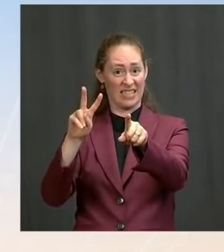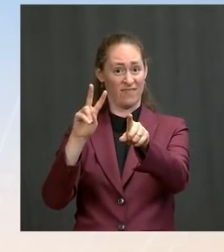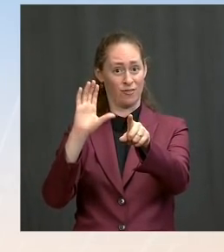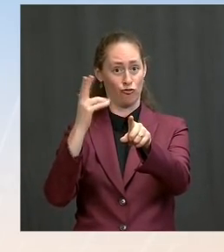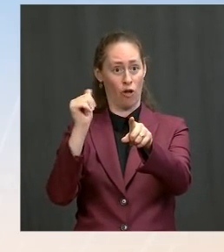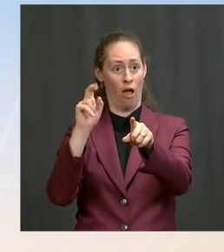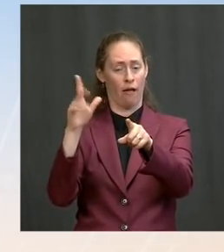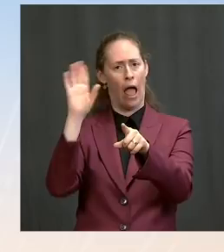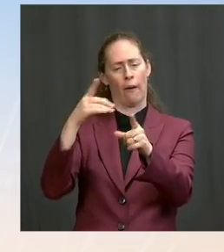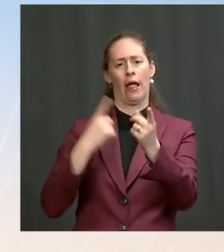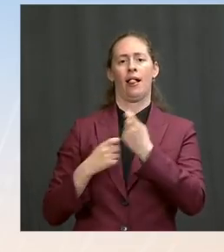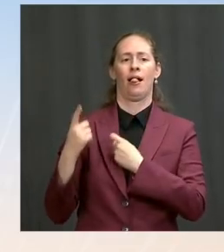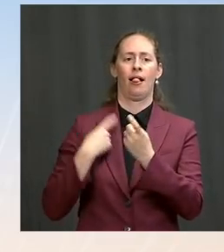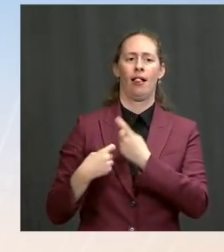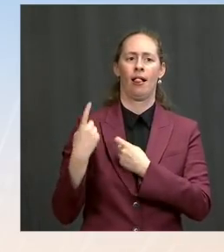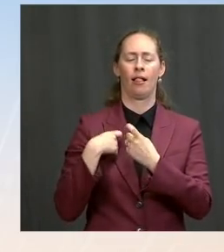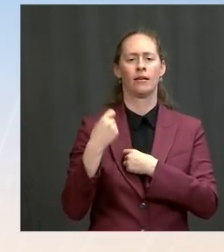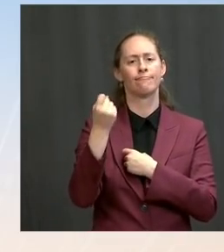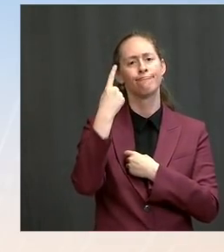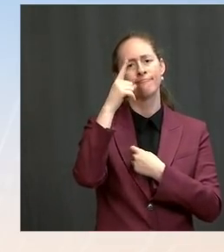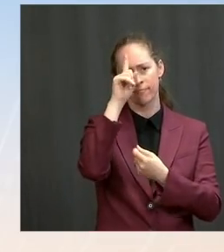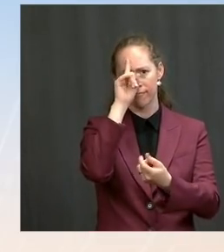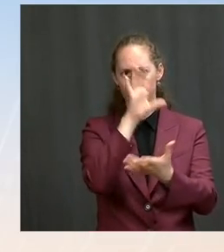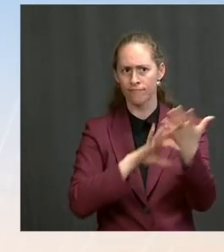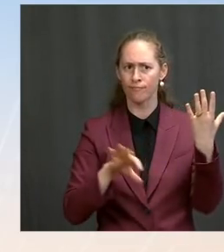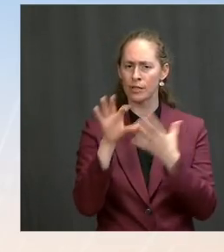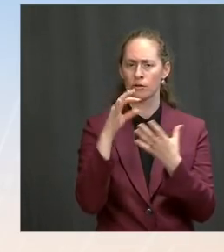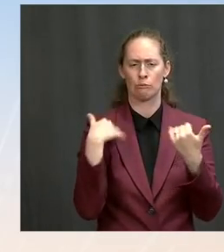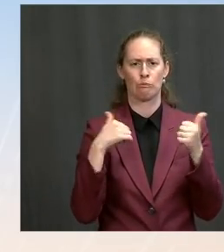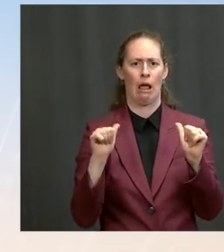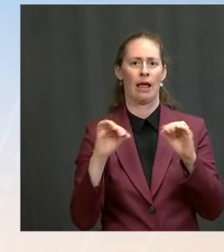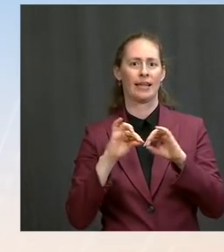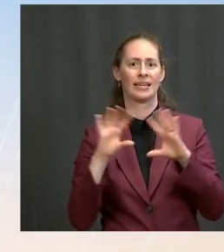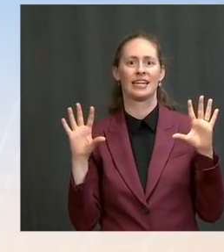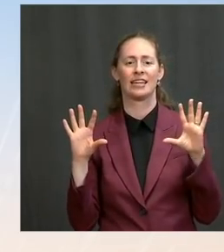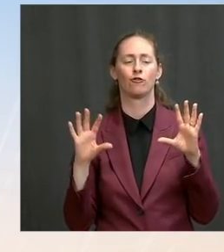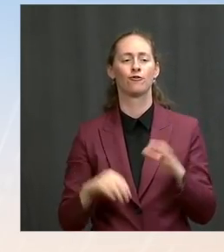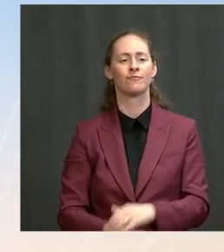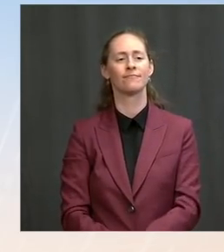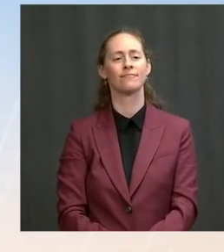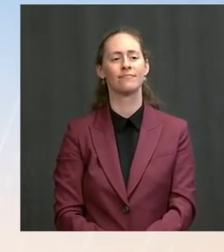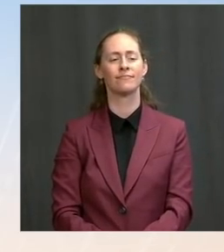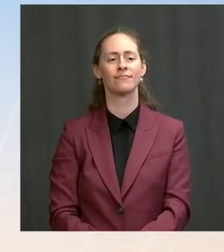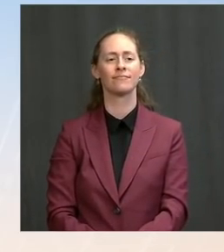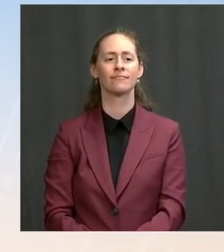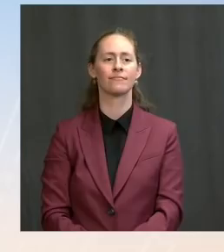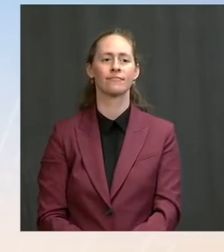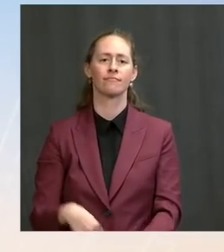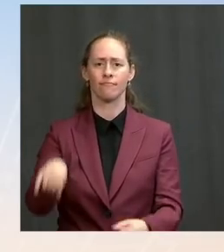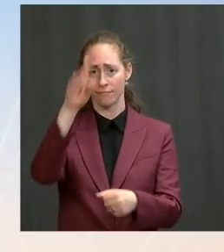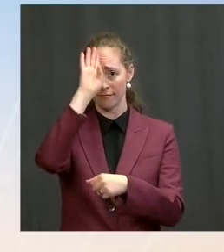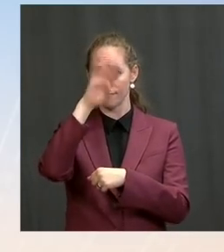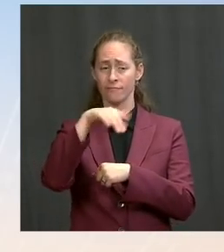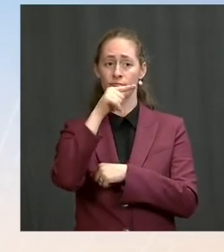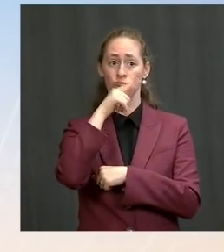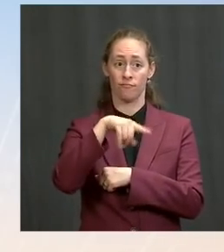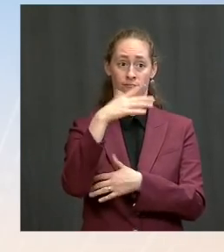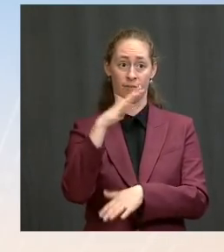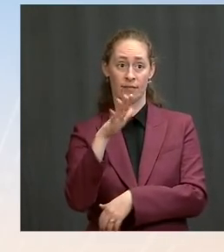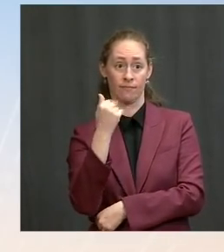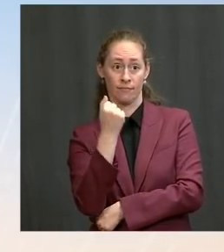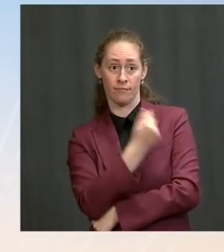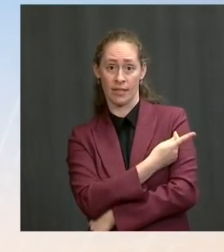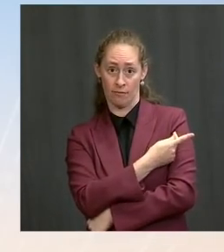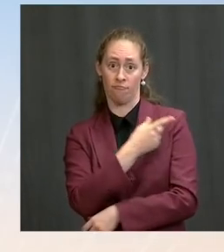about this and confusion, and we want to be as clear as possible. We know that our vaccines that have been approved in the United States